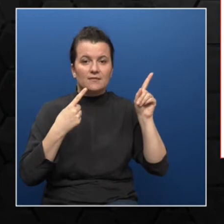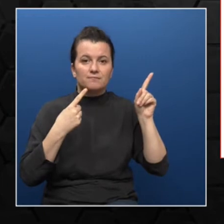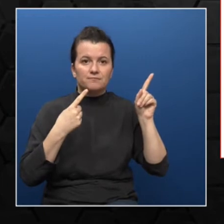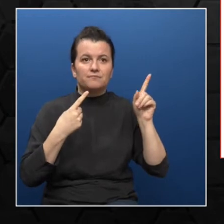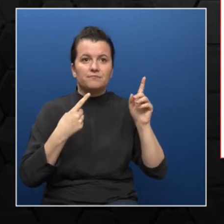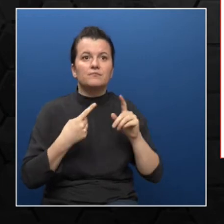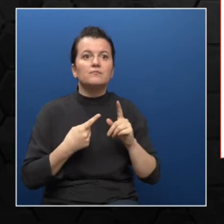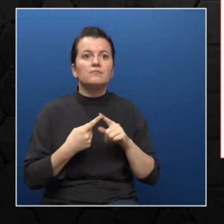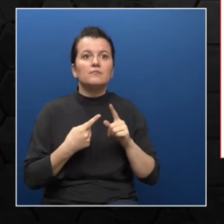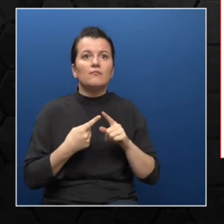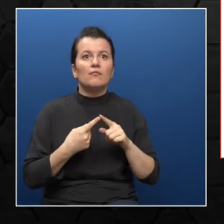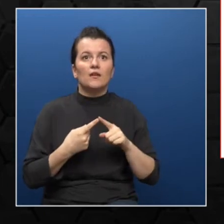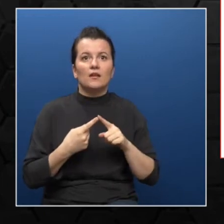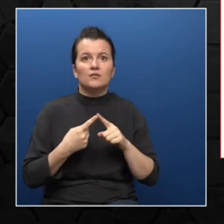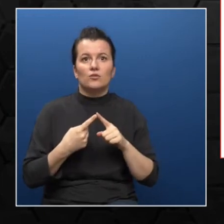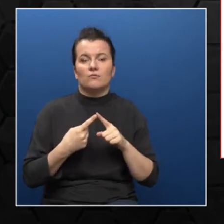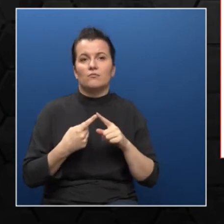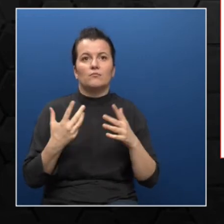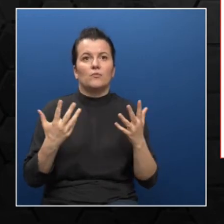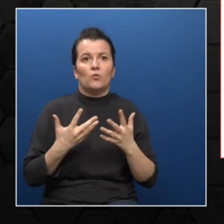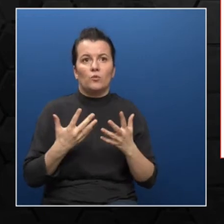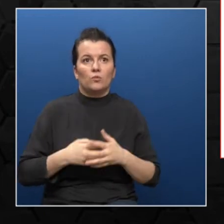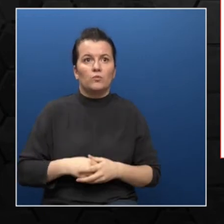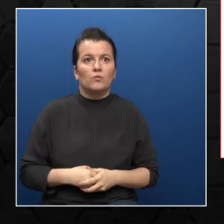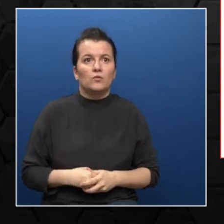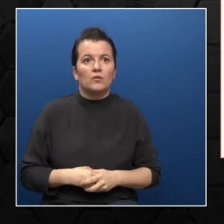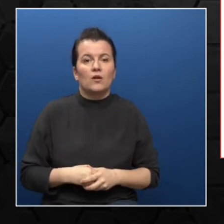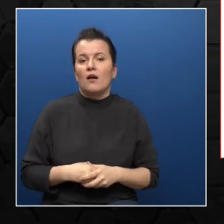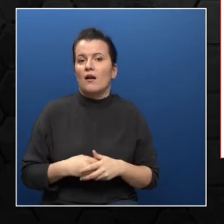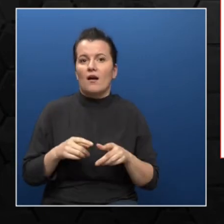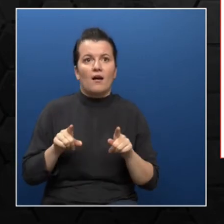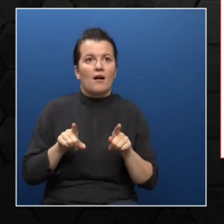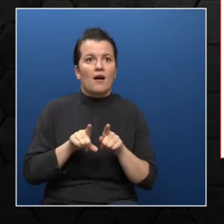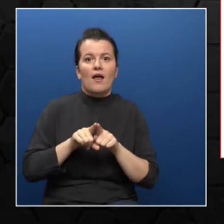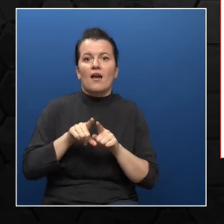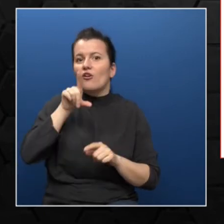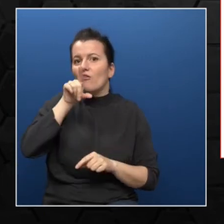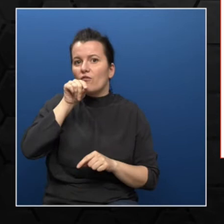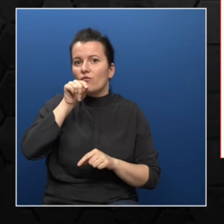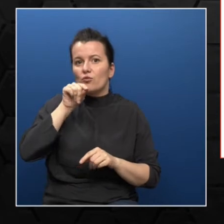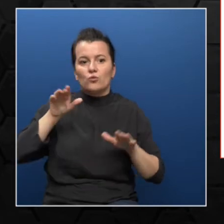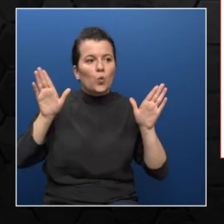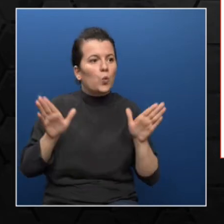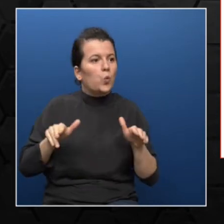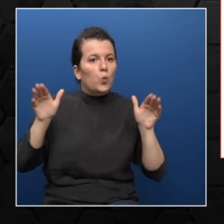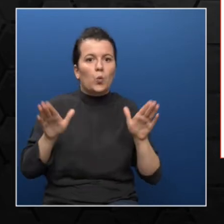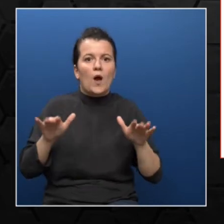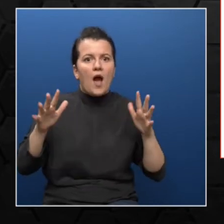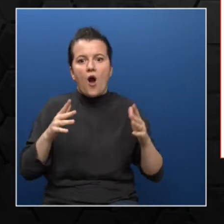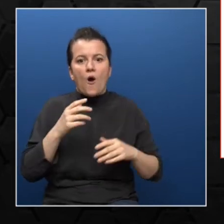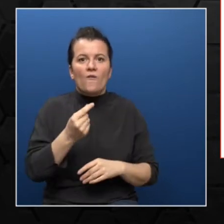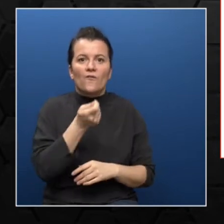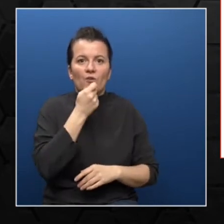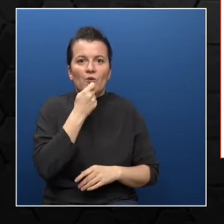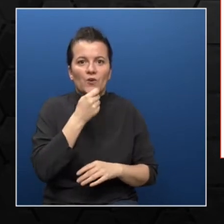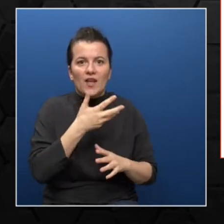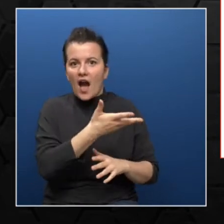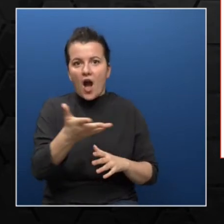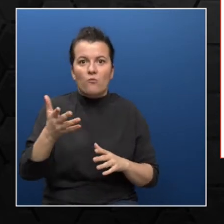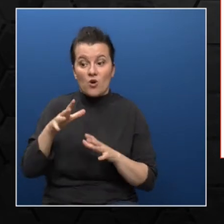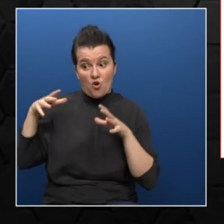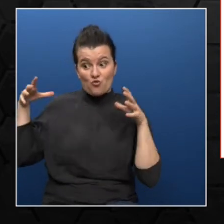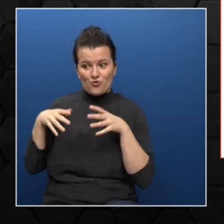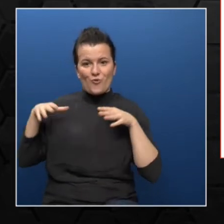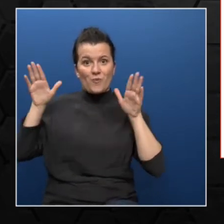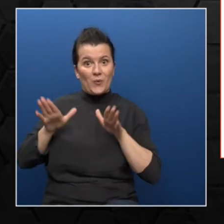its inspiration is taken from birds trying to search for food, and how as a group they can collaborate